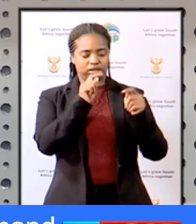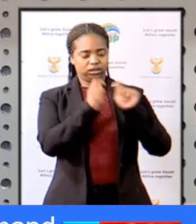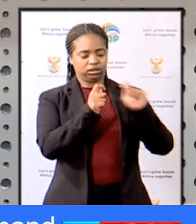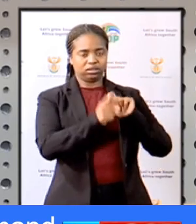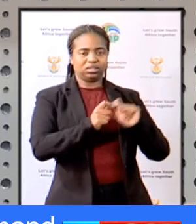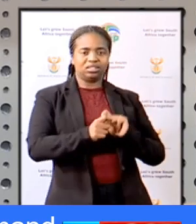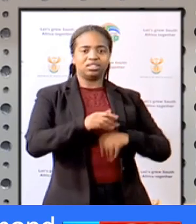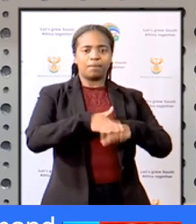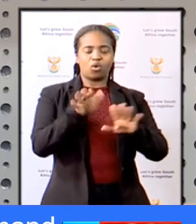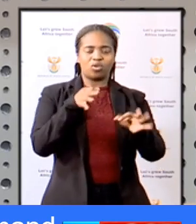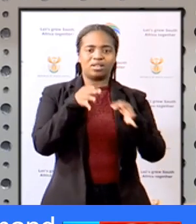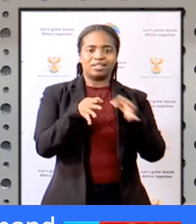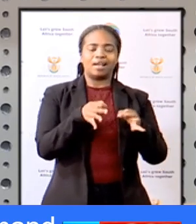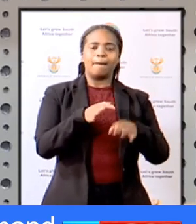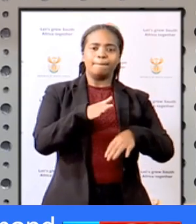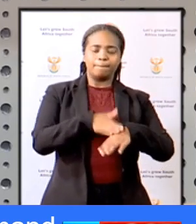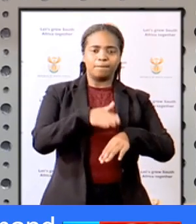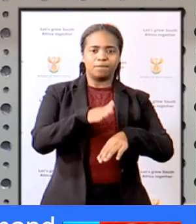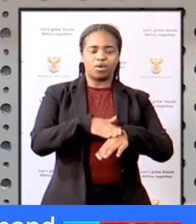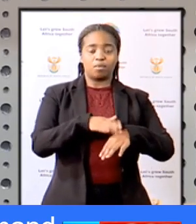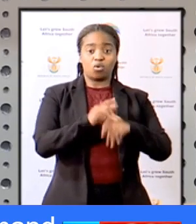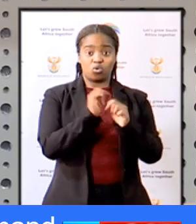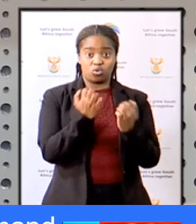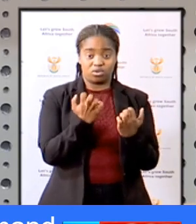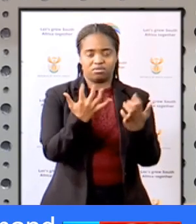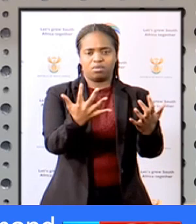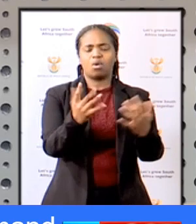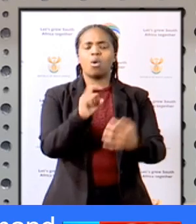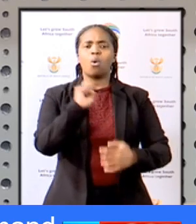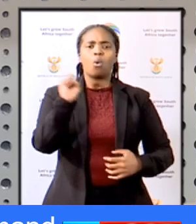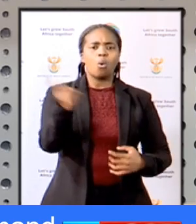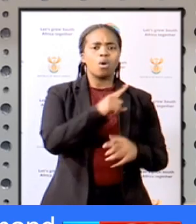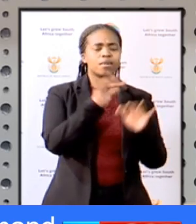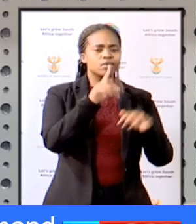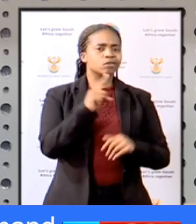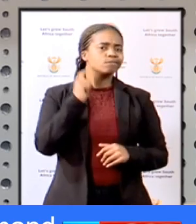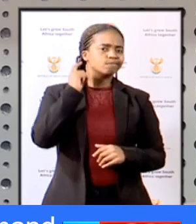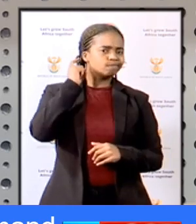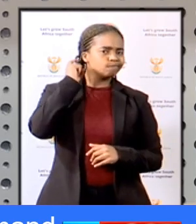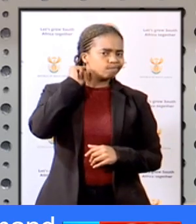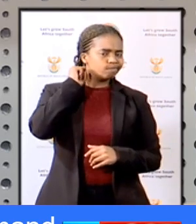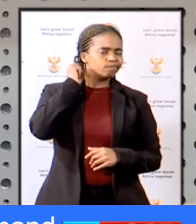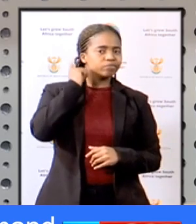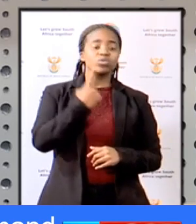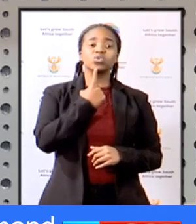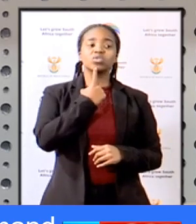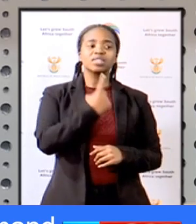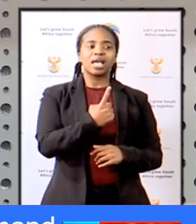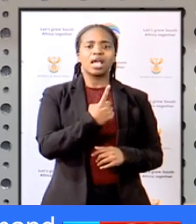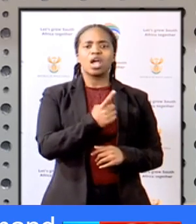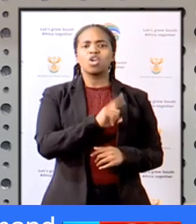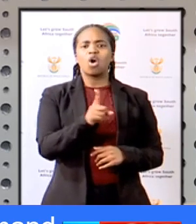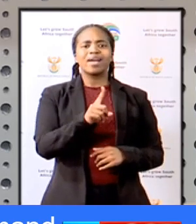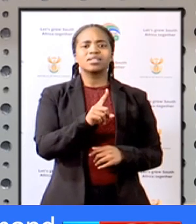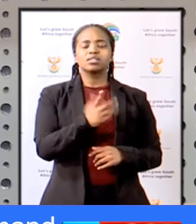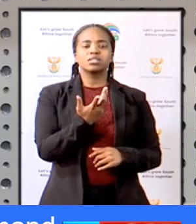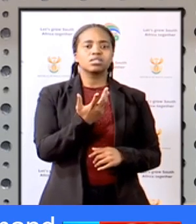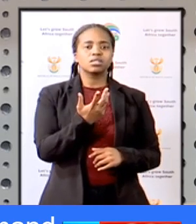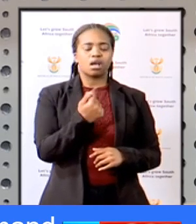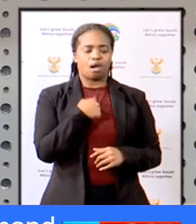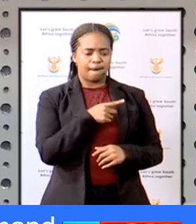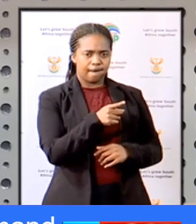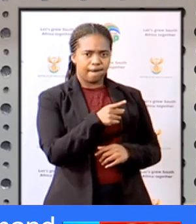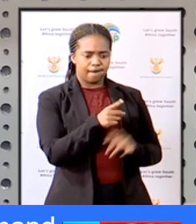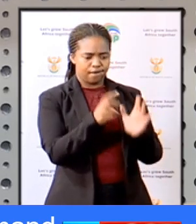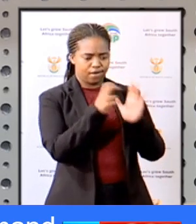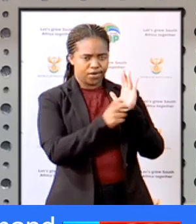to more and more constituents, to take everyone into our confidence and say, it's not really about finding a loophole in